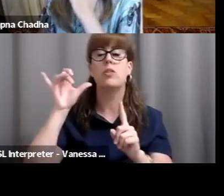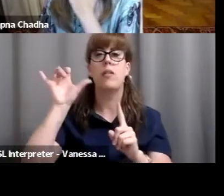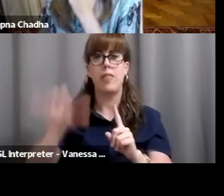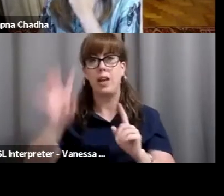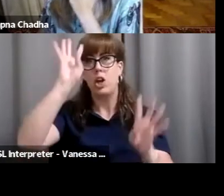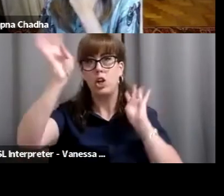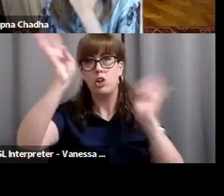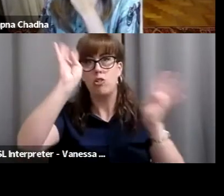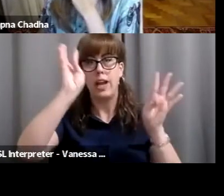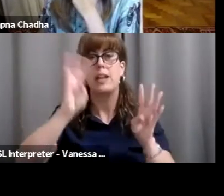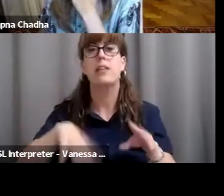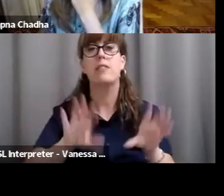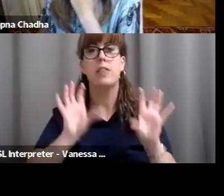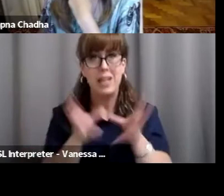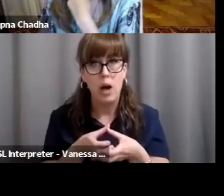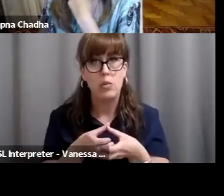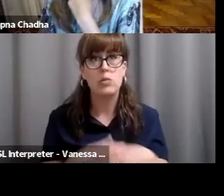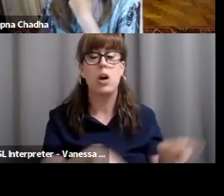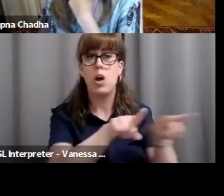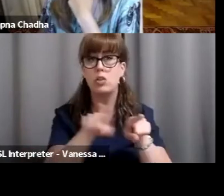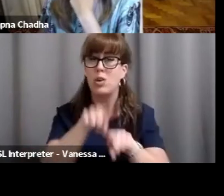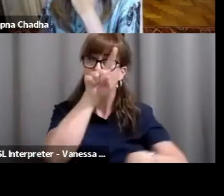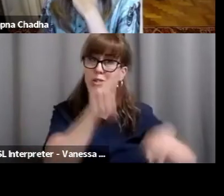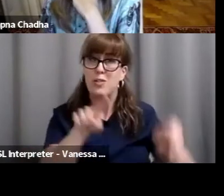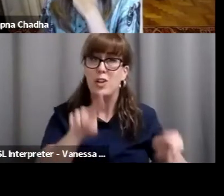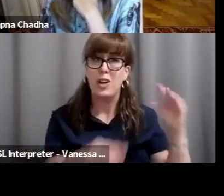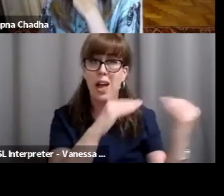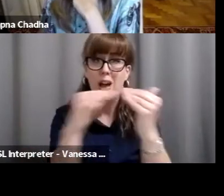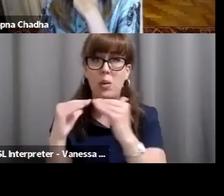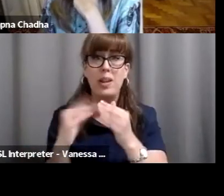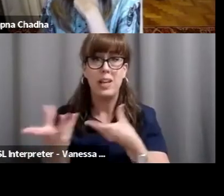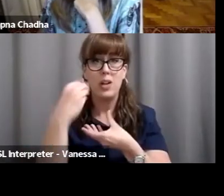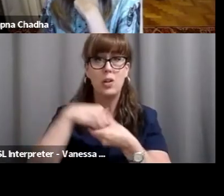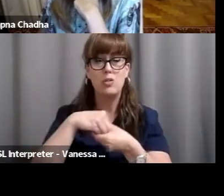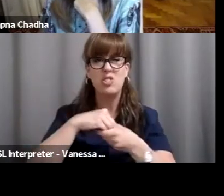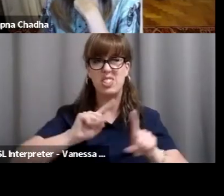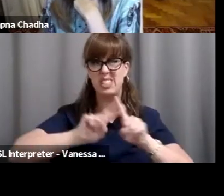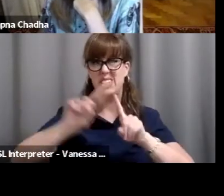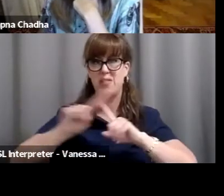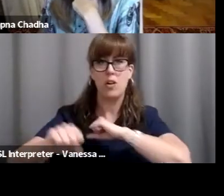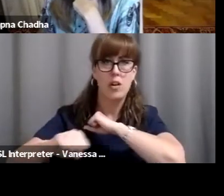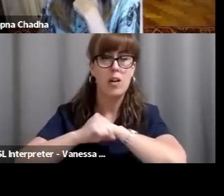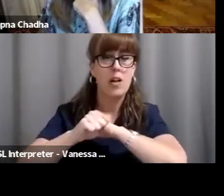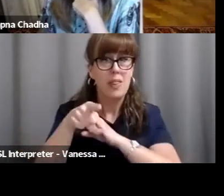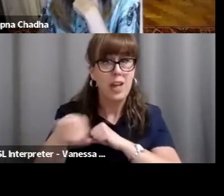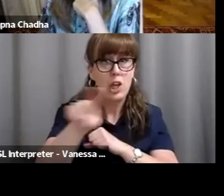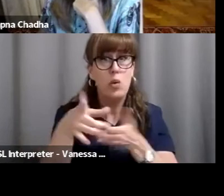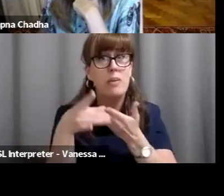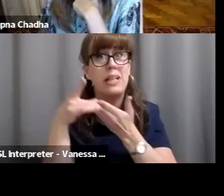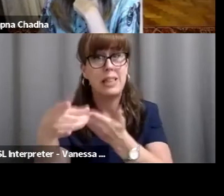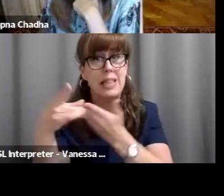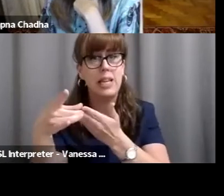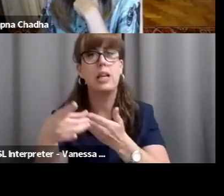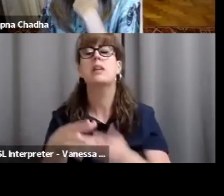also other diversity, equity, and inclusion initiatives that you've been leading. So I was wondering if you could